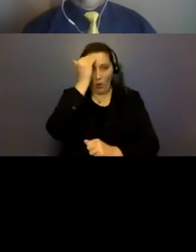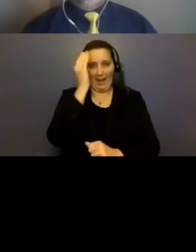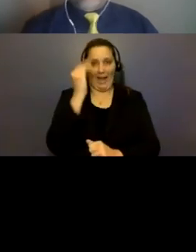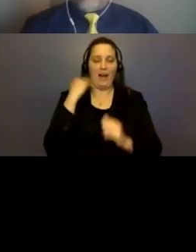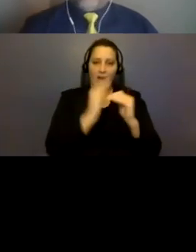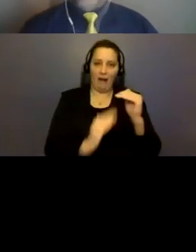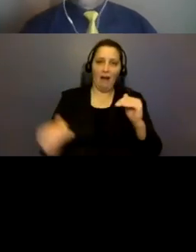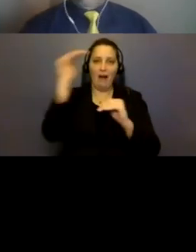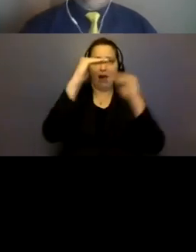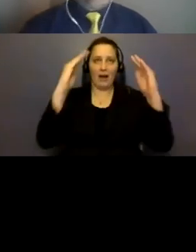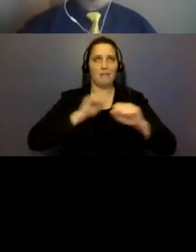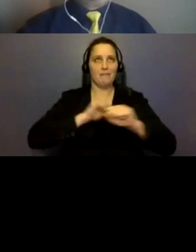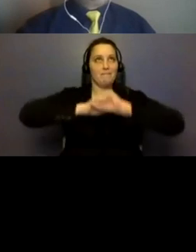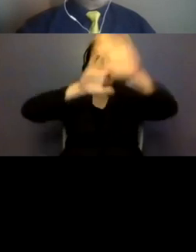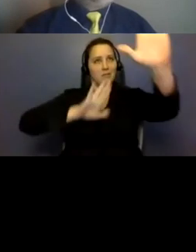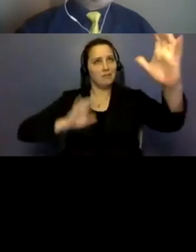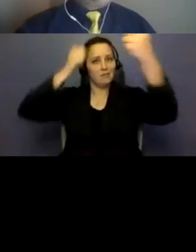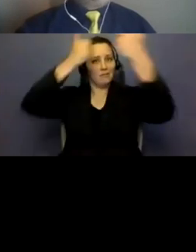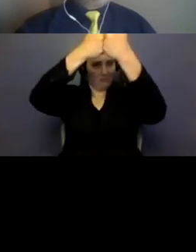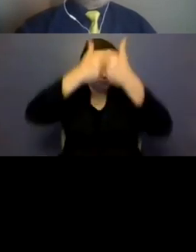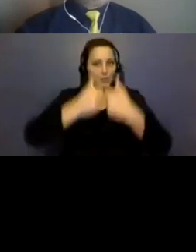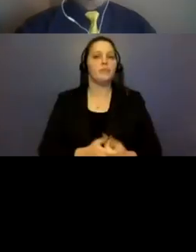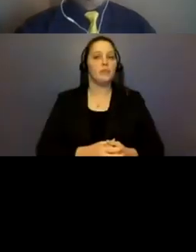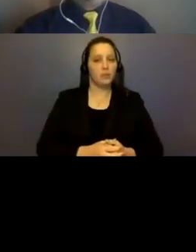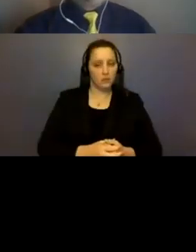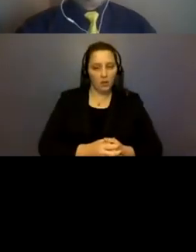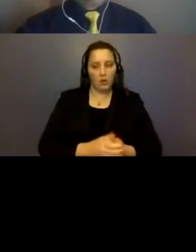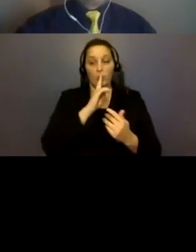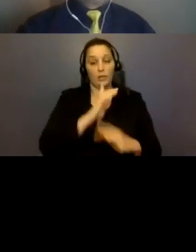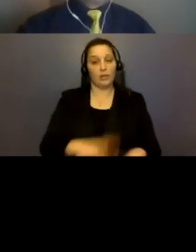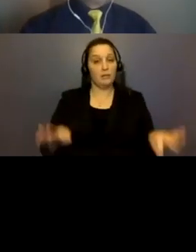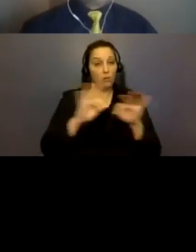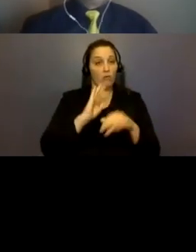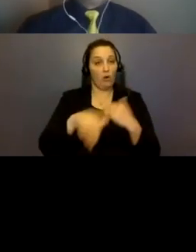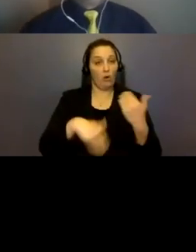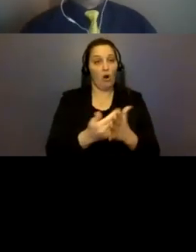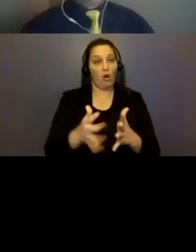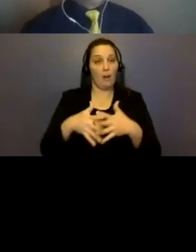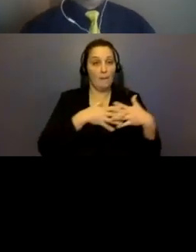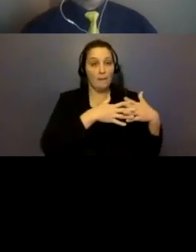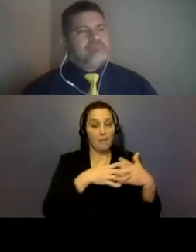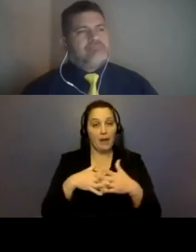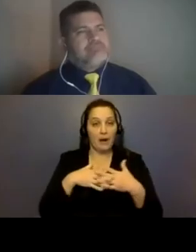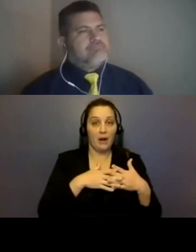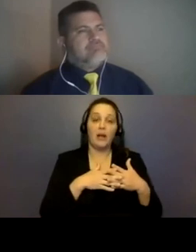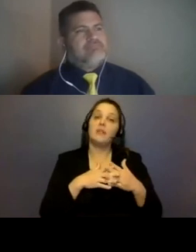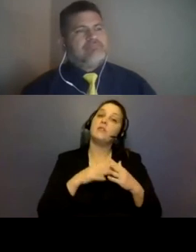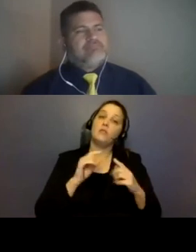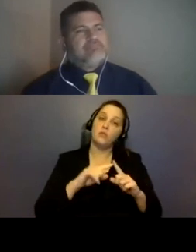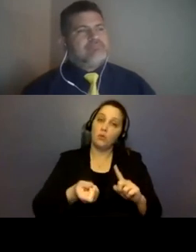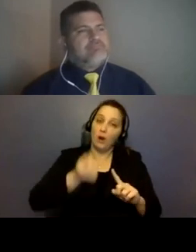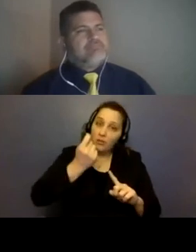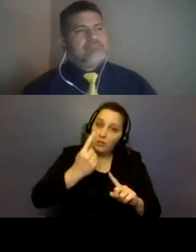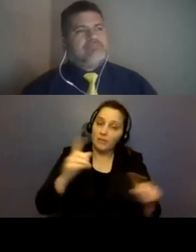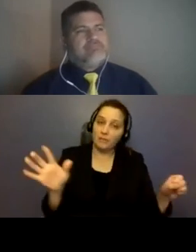higher mountain to climb. And so I think what it's important for all Americans to recognize and understand is